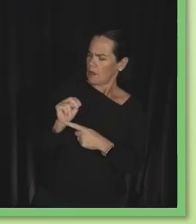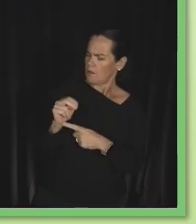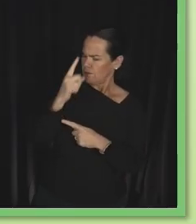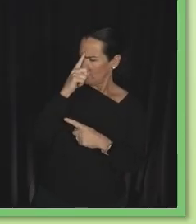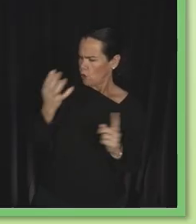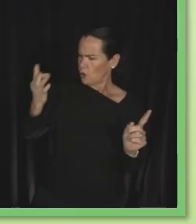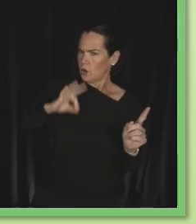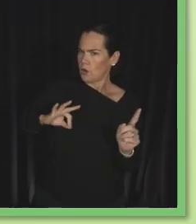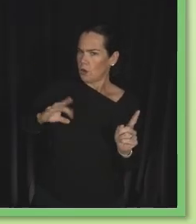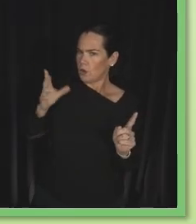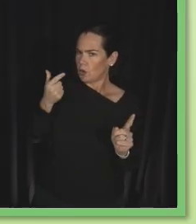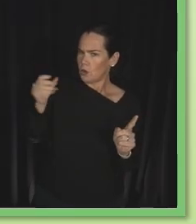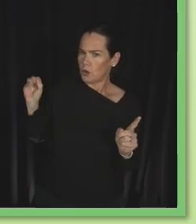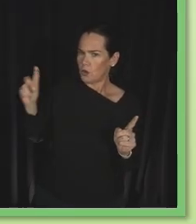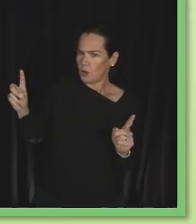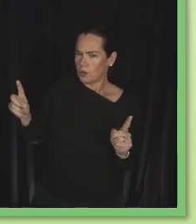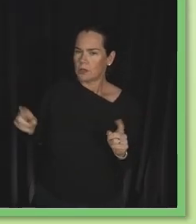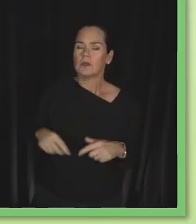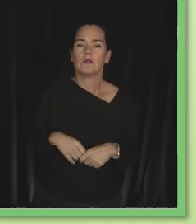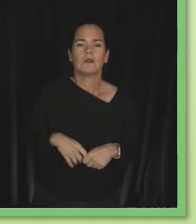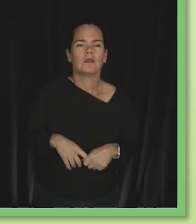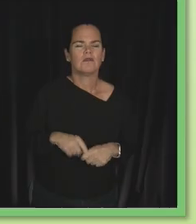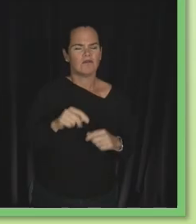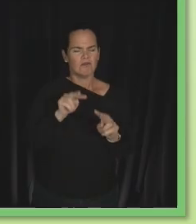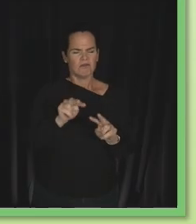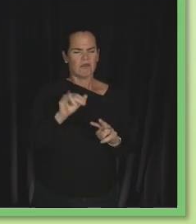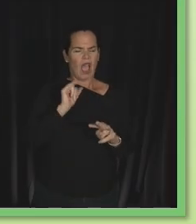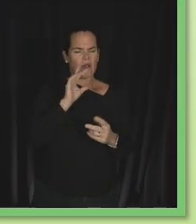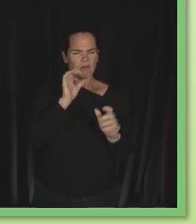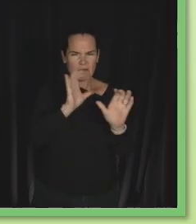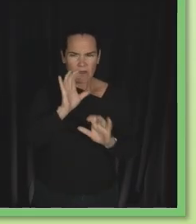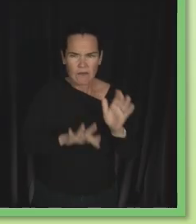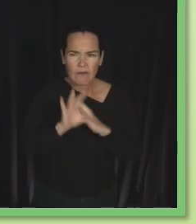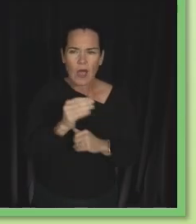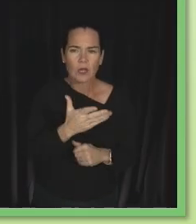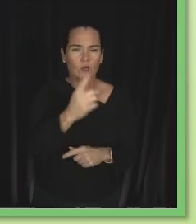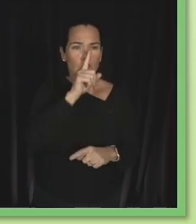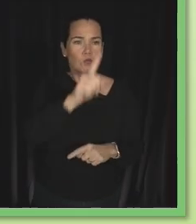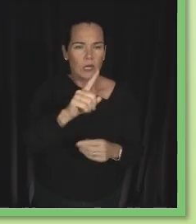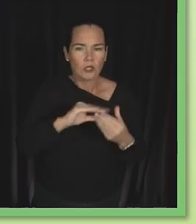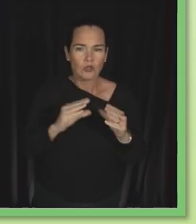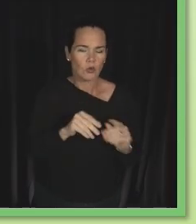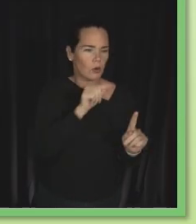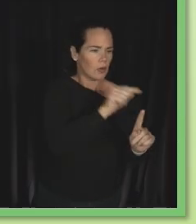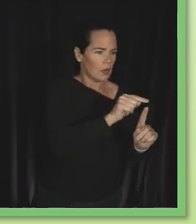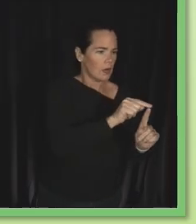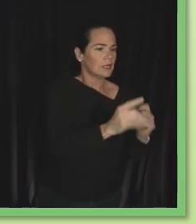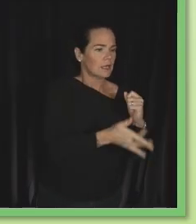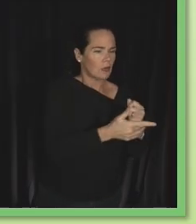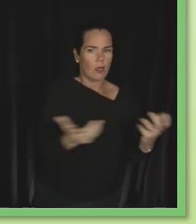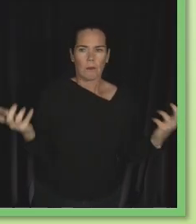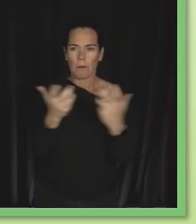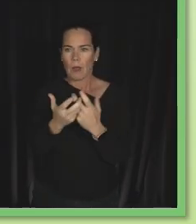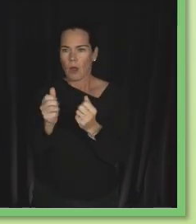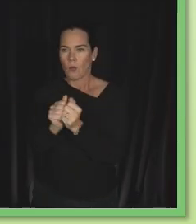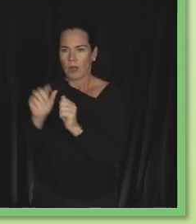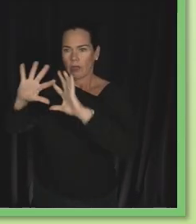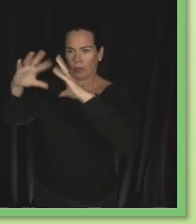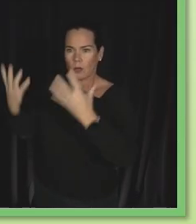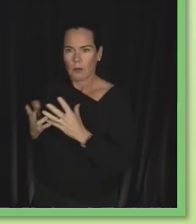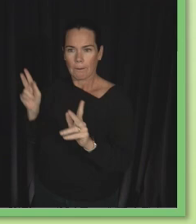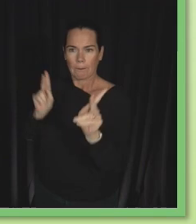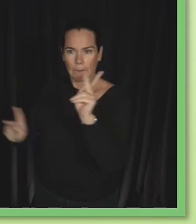real stories where technology met humanity. So my mind went back to 2018, when my home